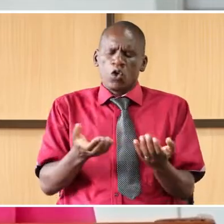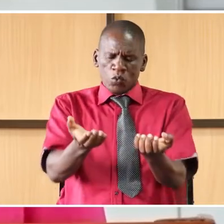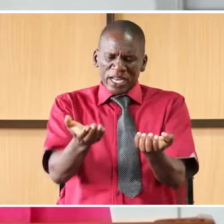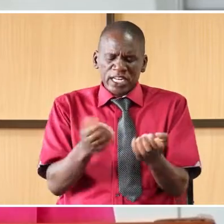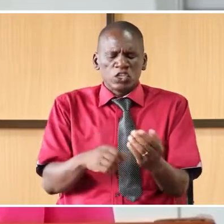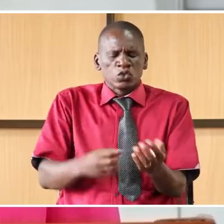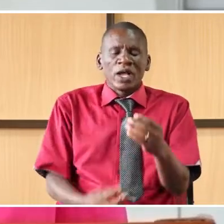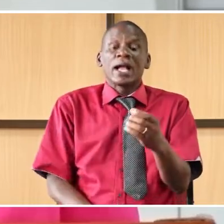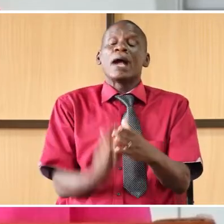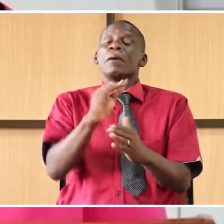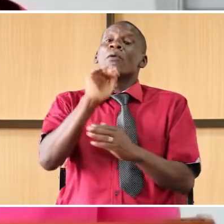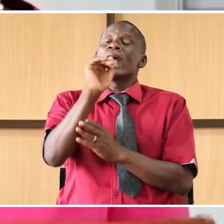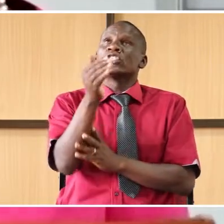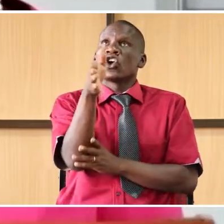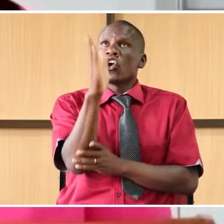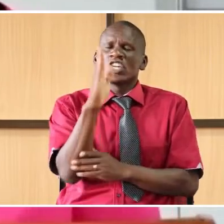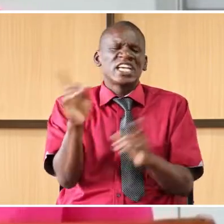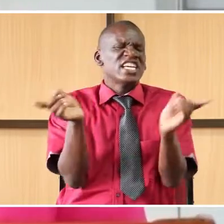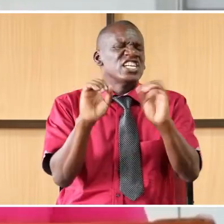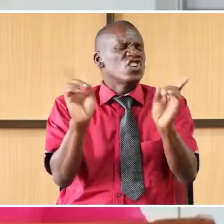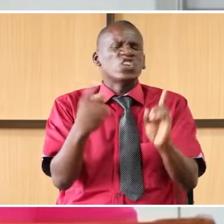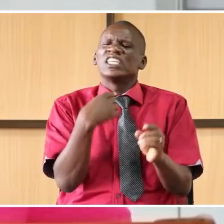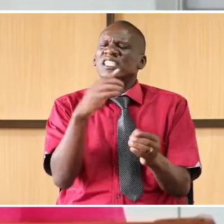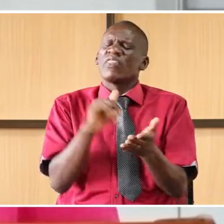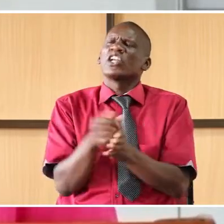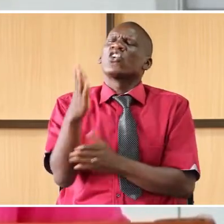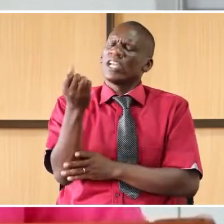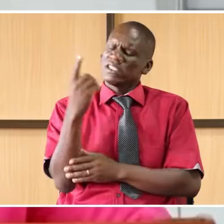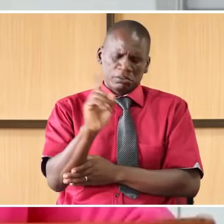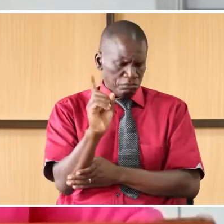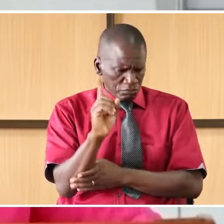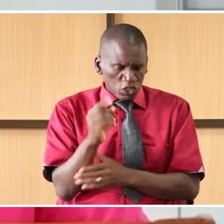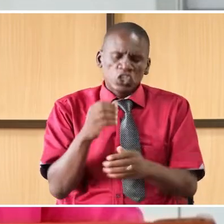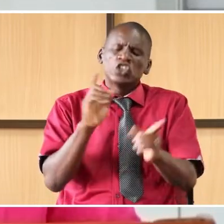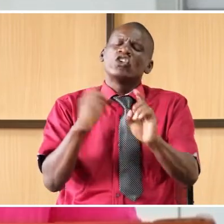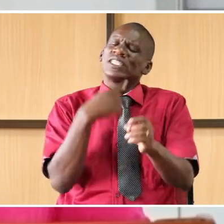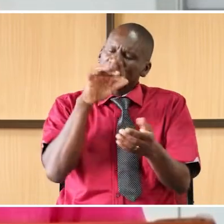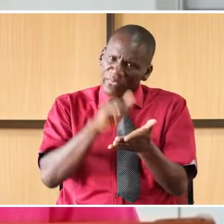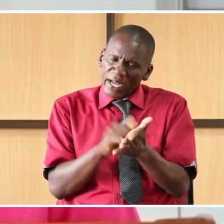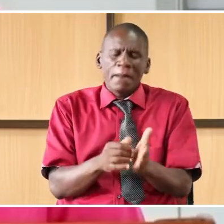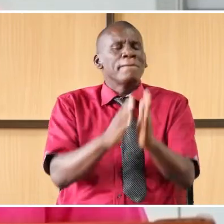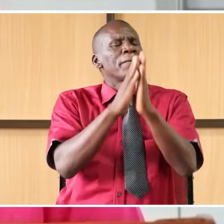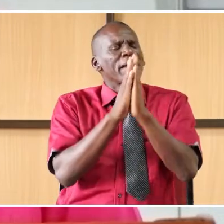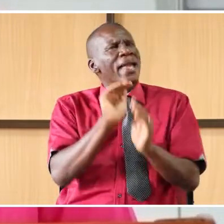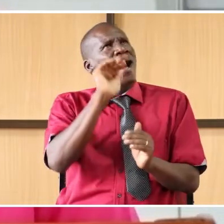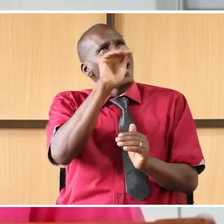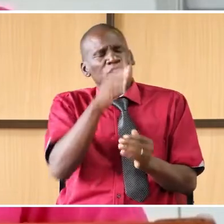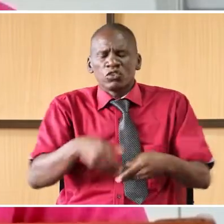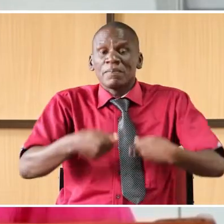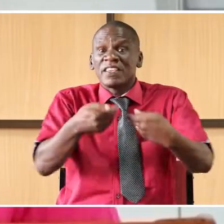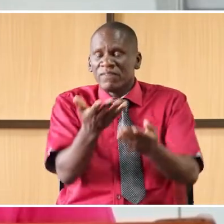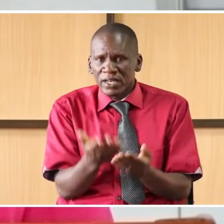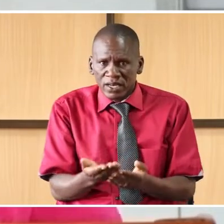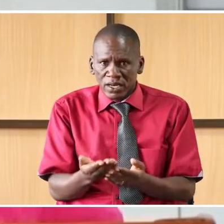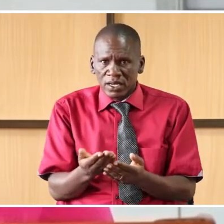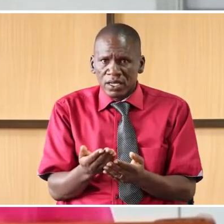to arise and ask God. Do not say God understands. Do not sit there and just leave yourself.